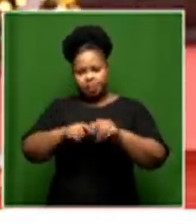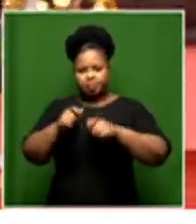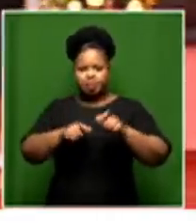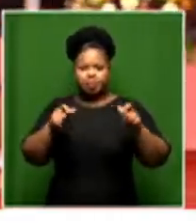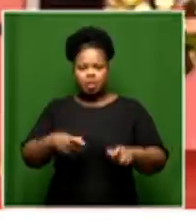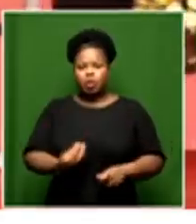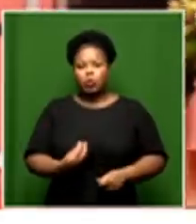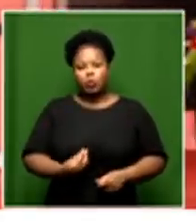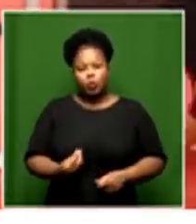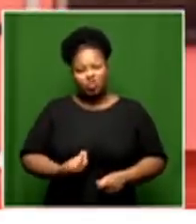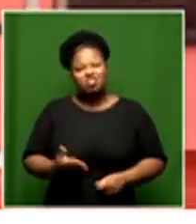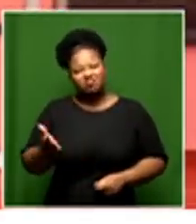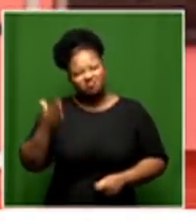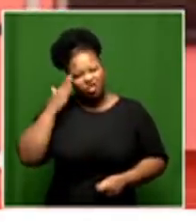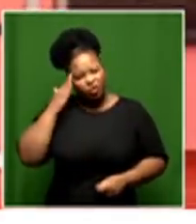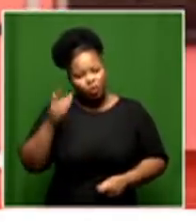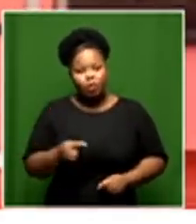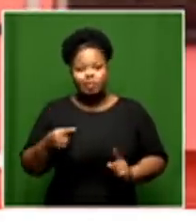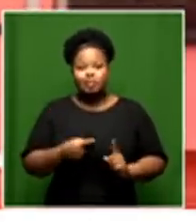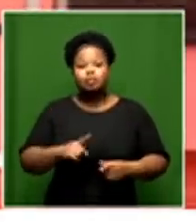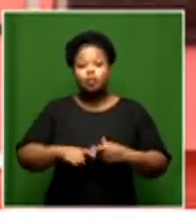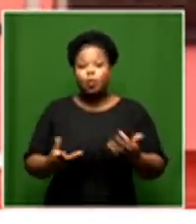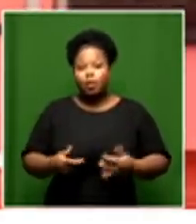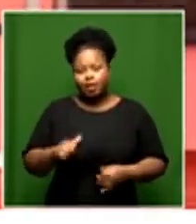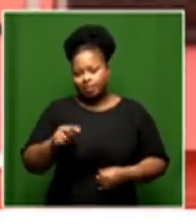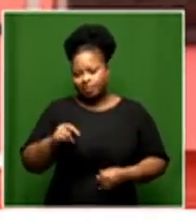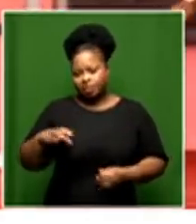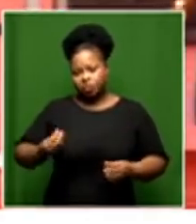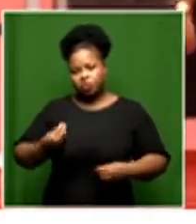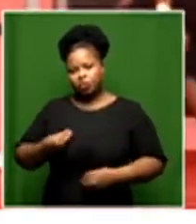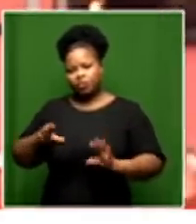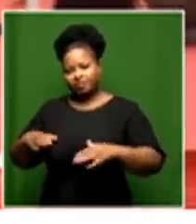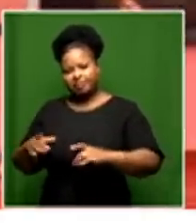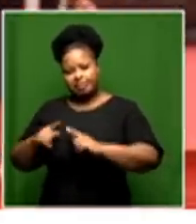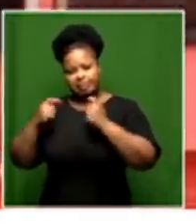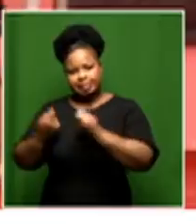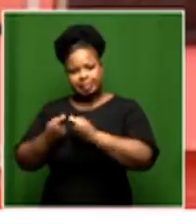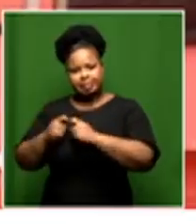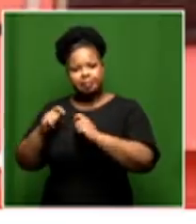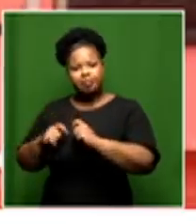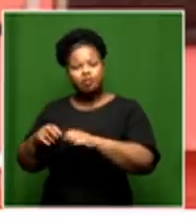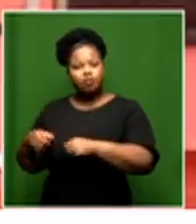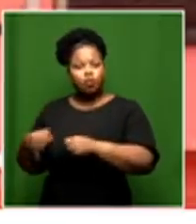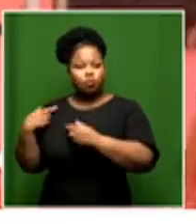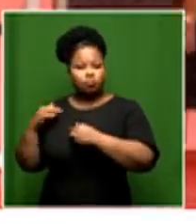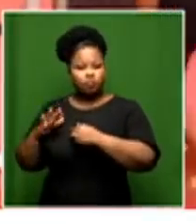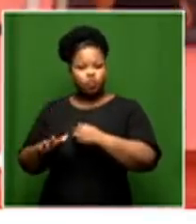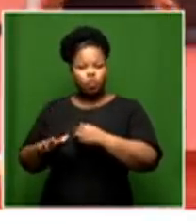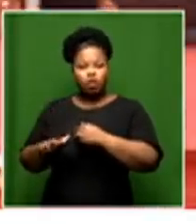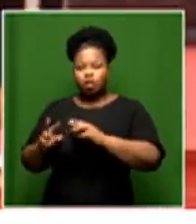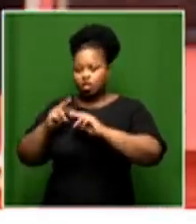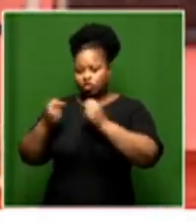the younger generation. You do know that she hails from the ANC Youth League National Task Team, and she was promoted